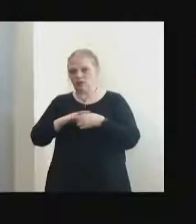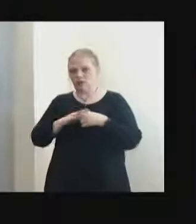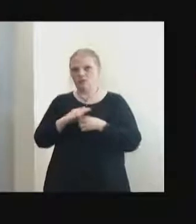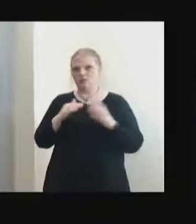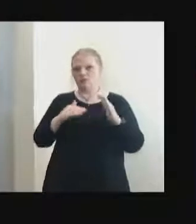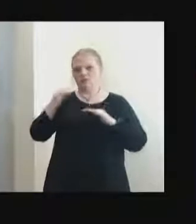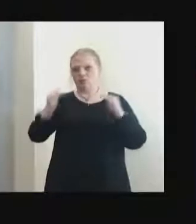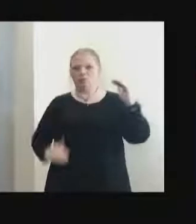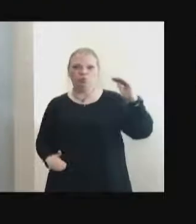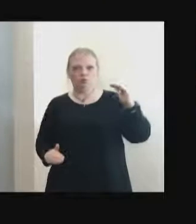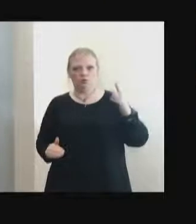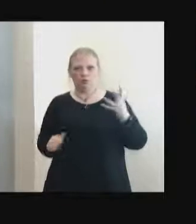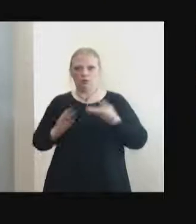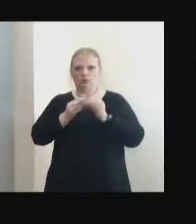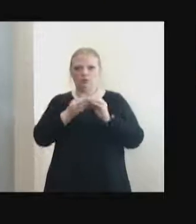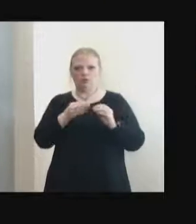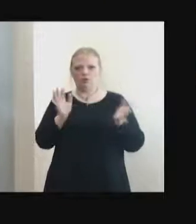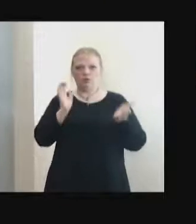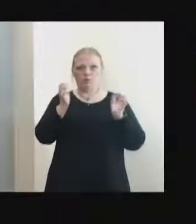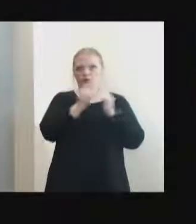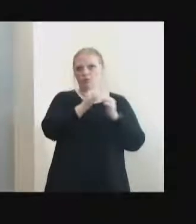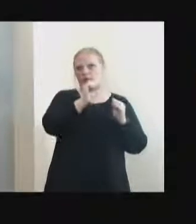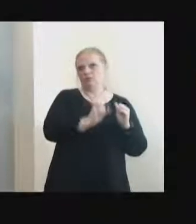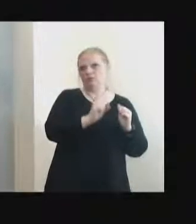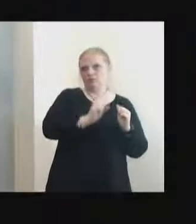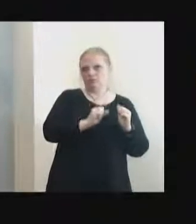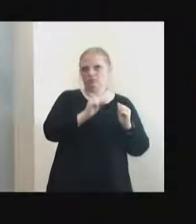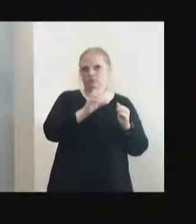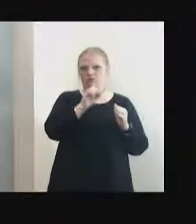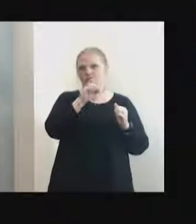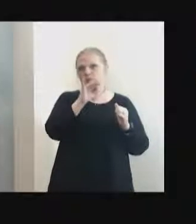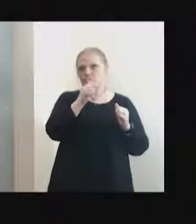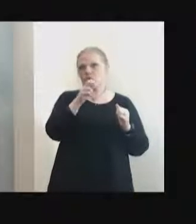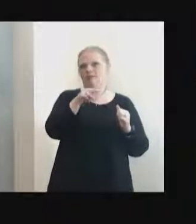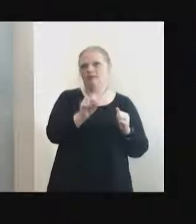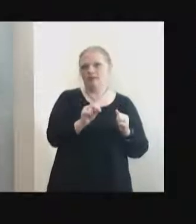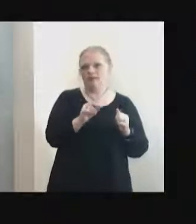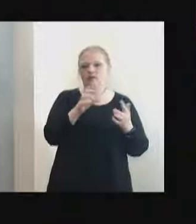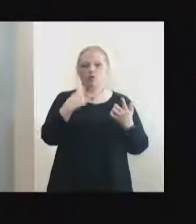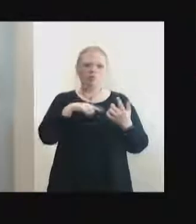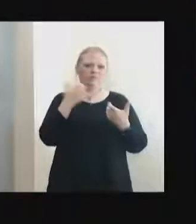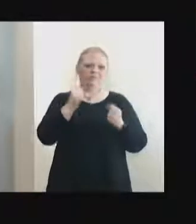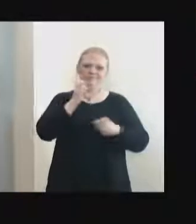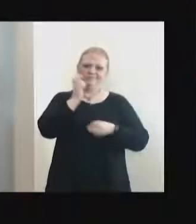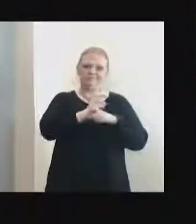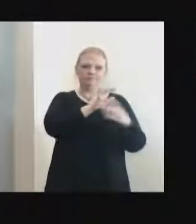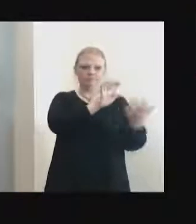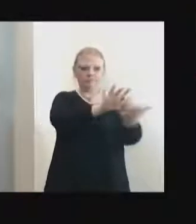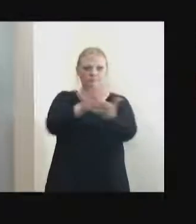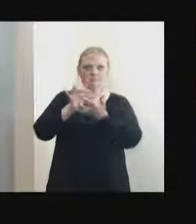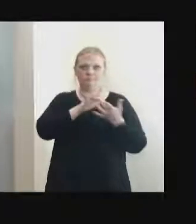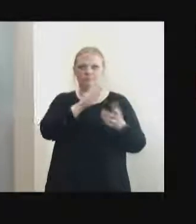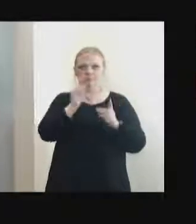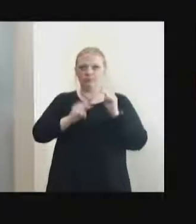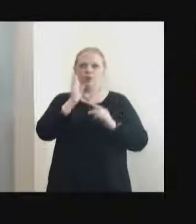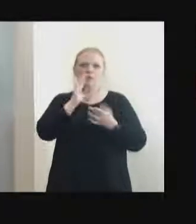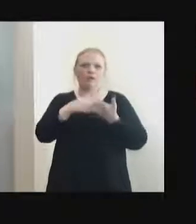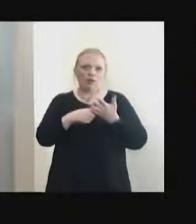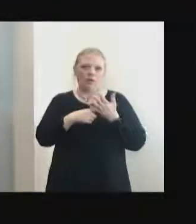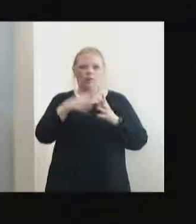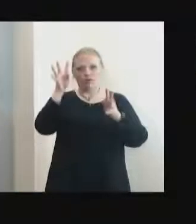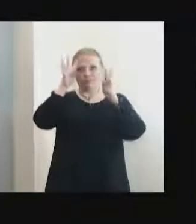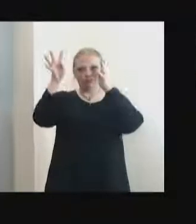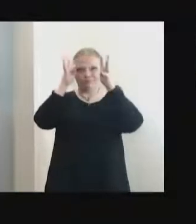lower vaccination rate than our suburban areas. And so we're trying really hard to reach out to people. And we're going to talk about some